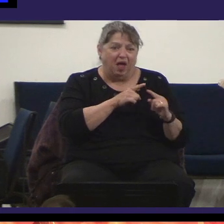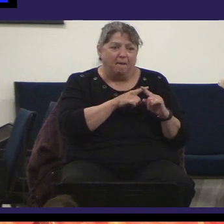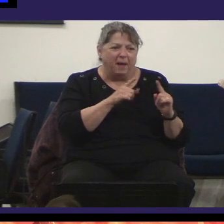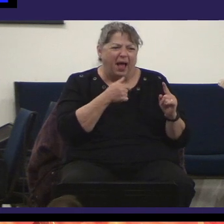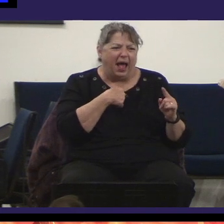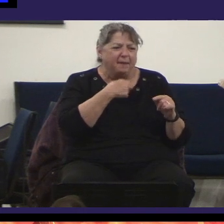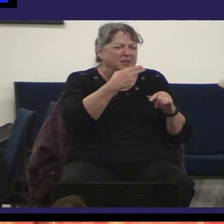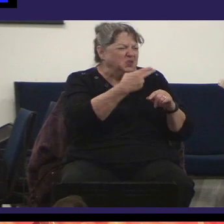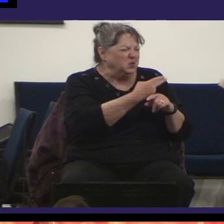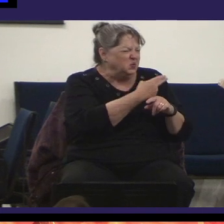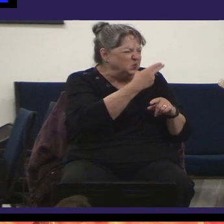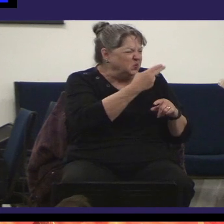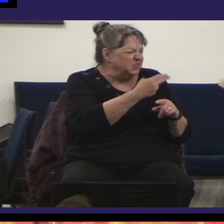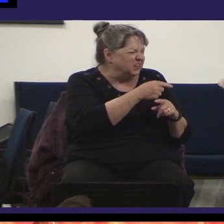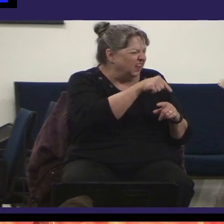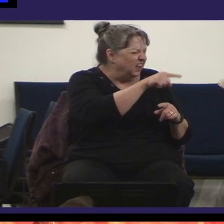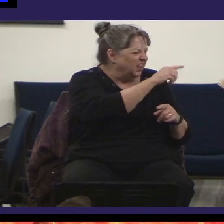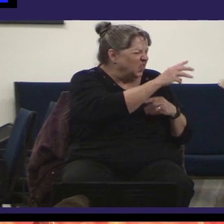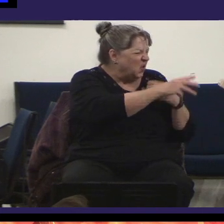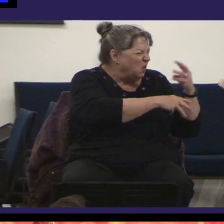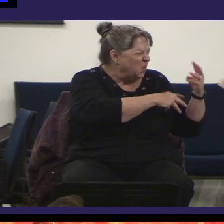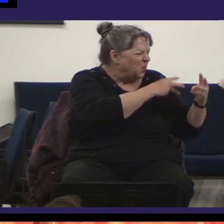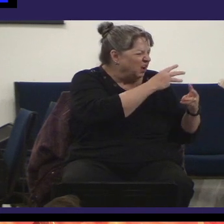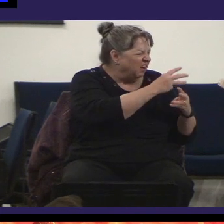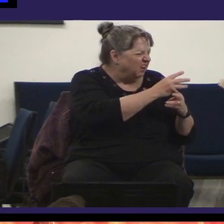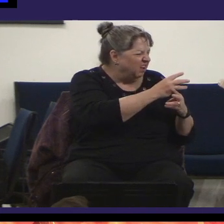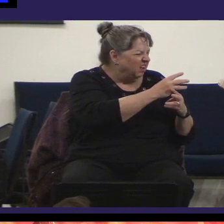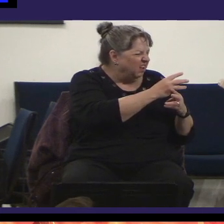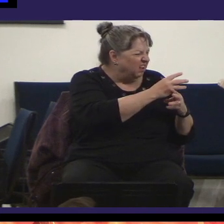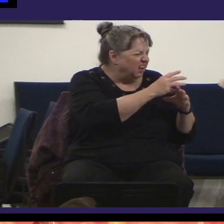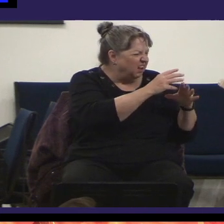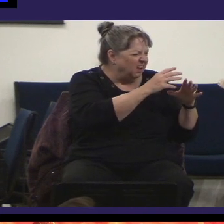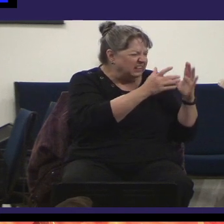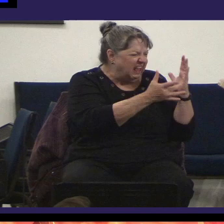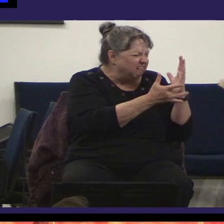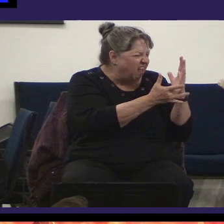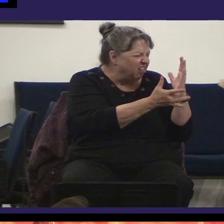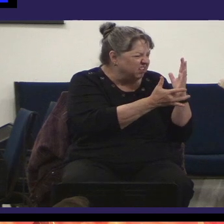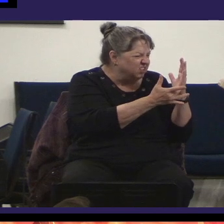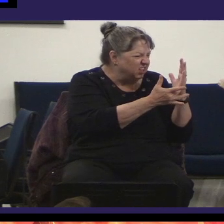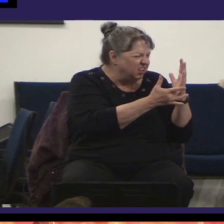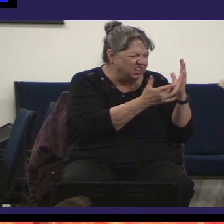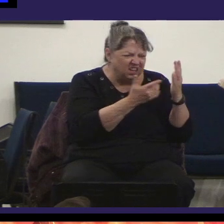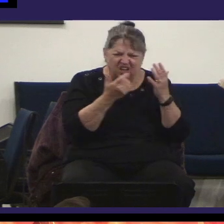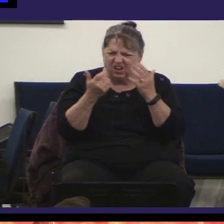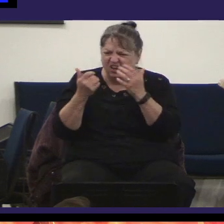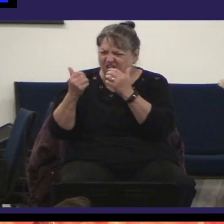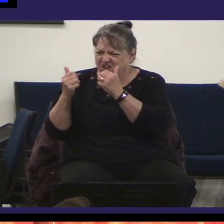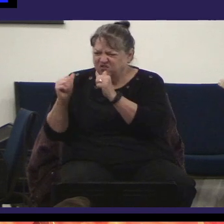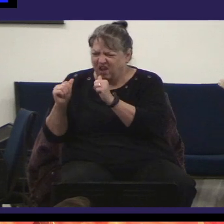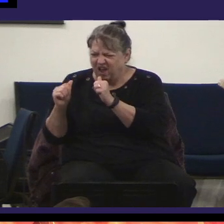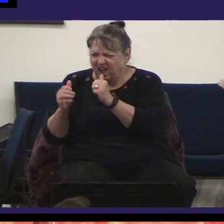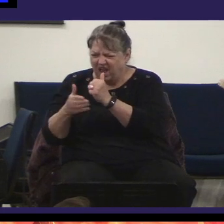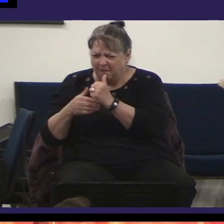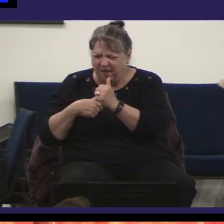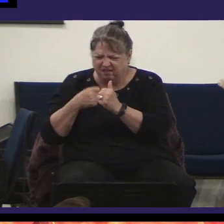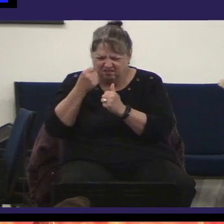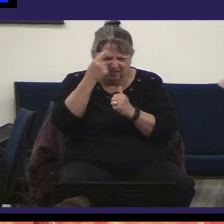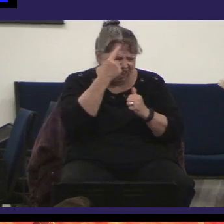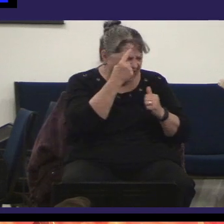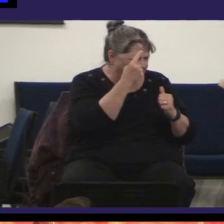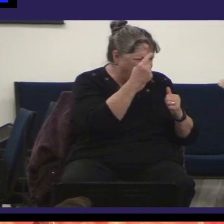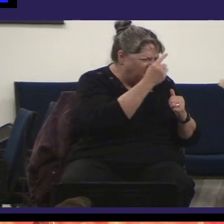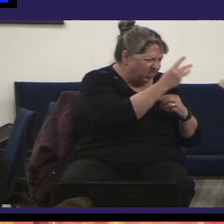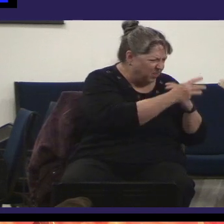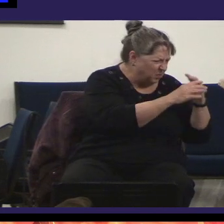world to try to make sense of the world. How foolish is that? Okay, and then I said, you